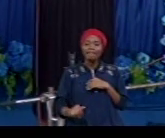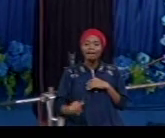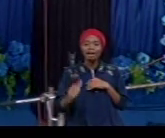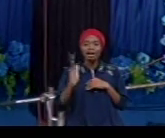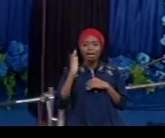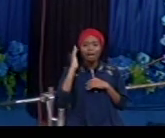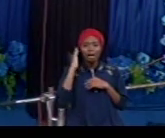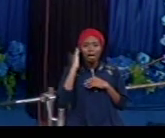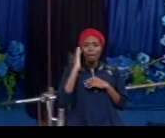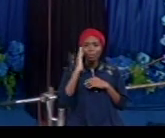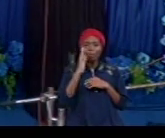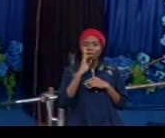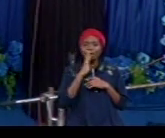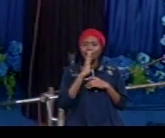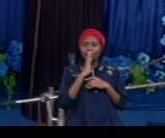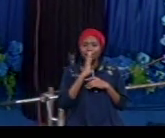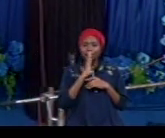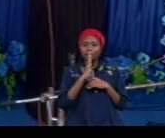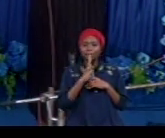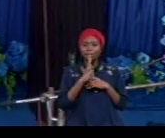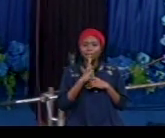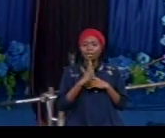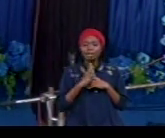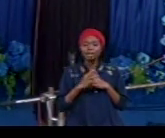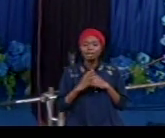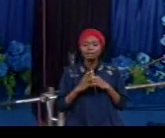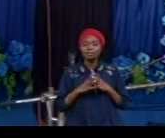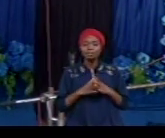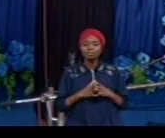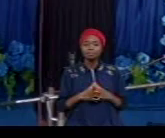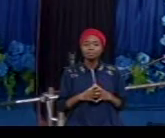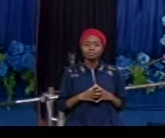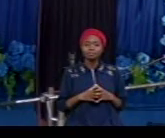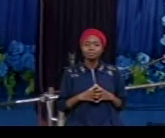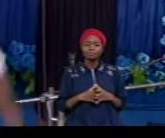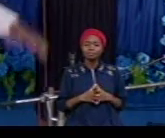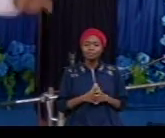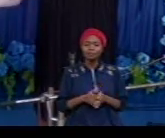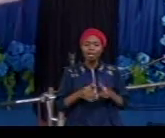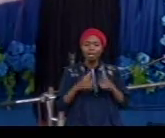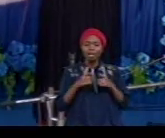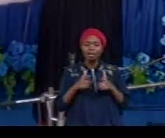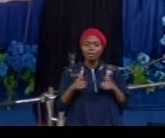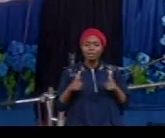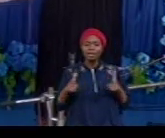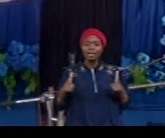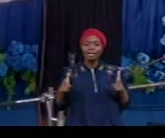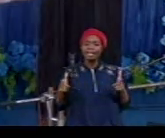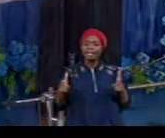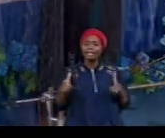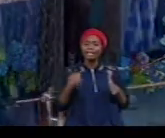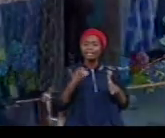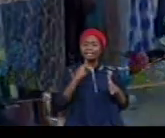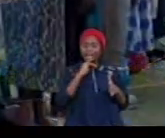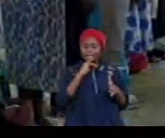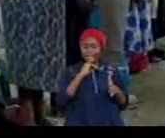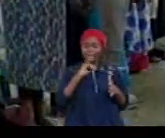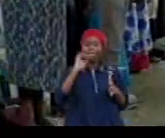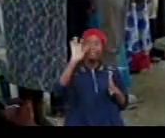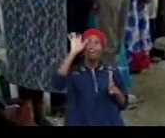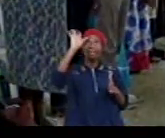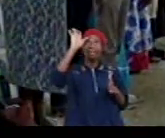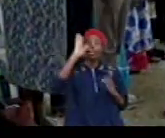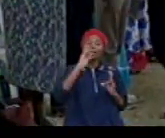forever will. Sing it now, great